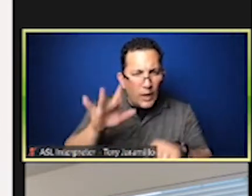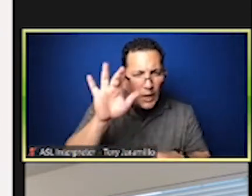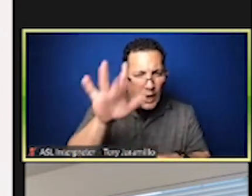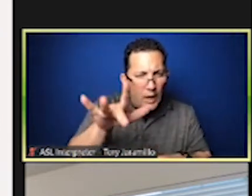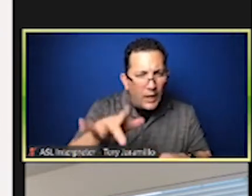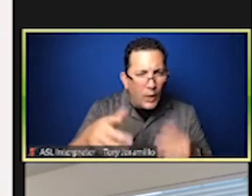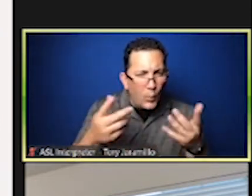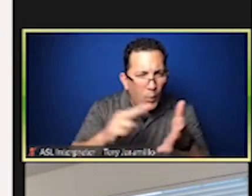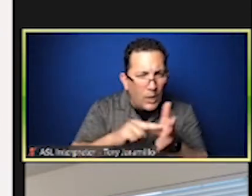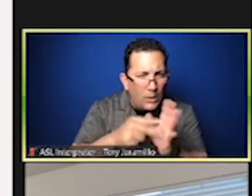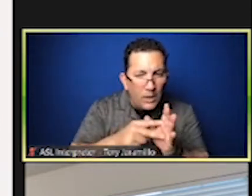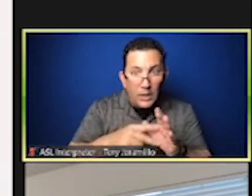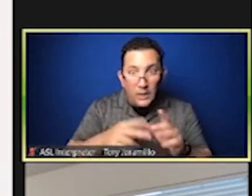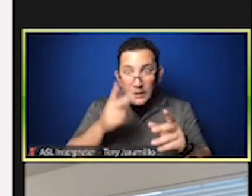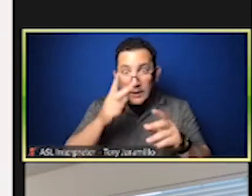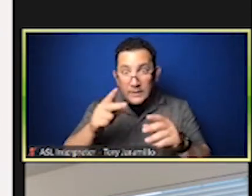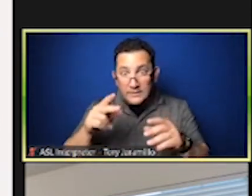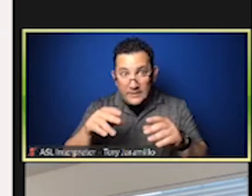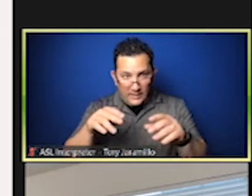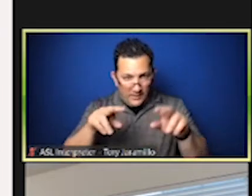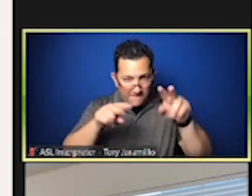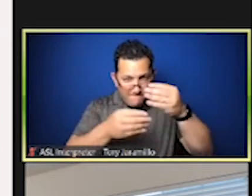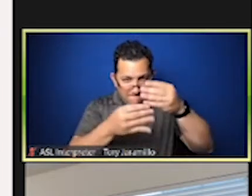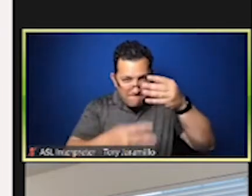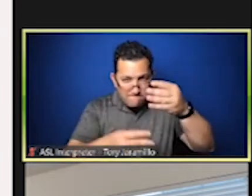to look for that assignment.